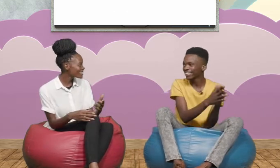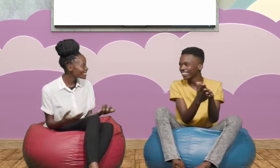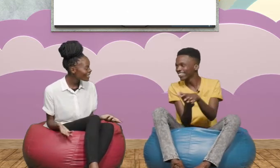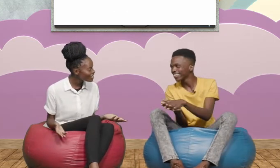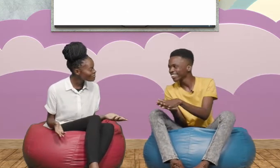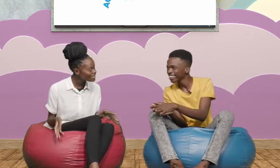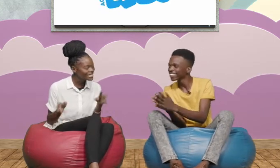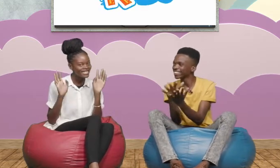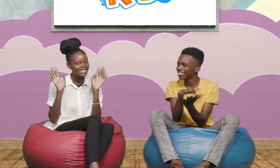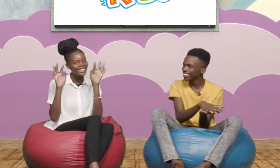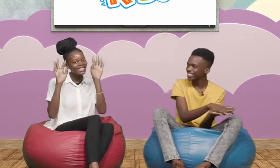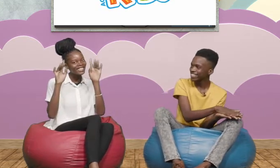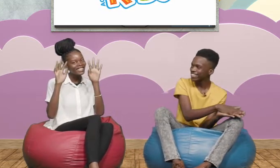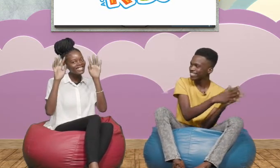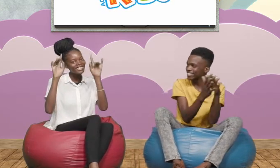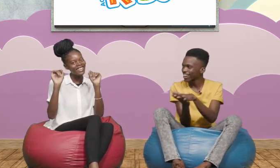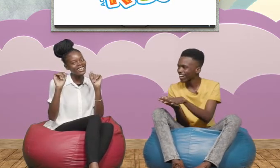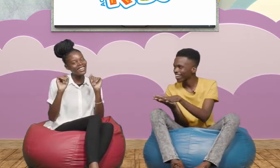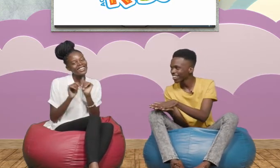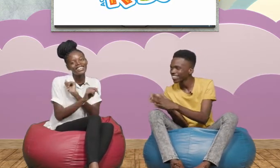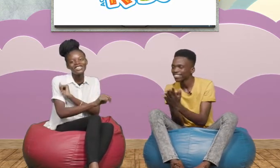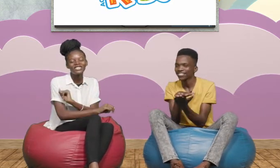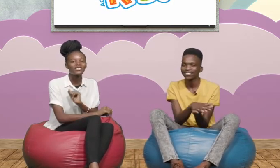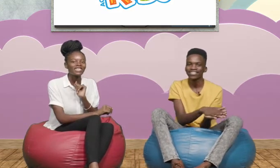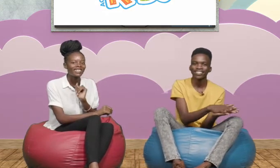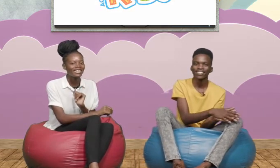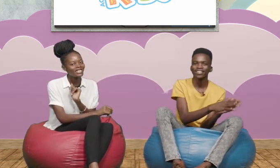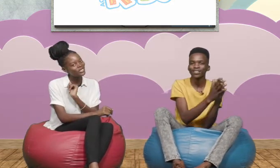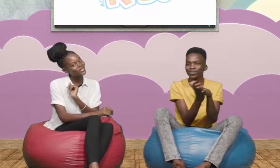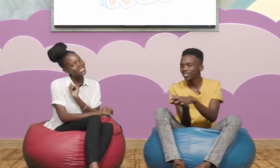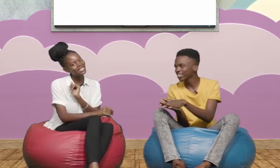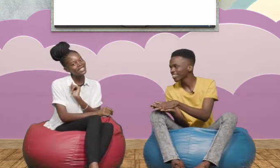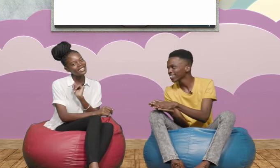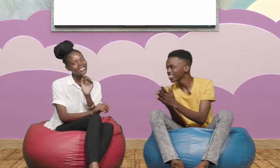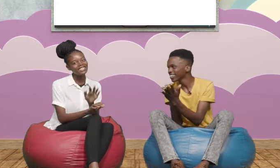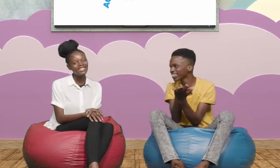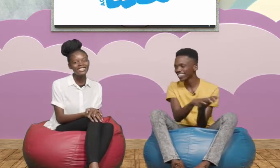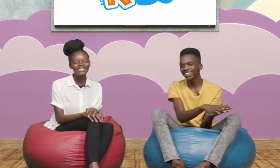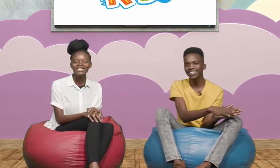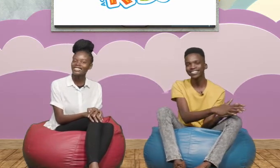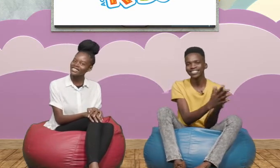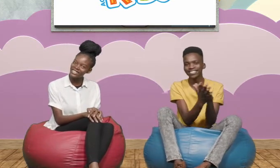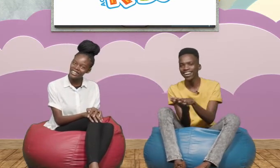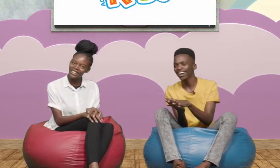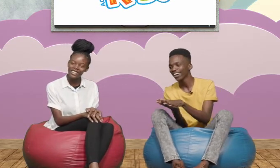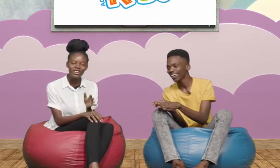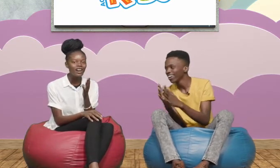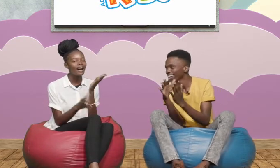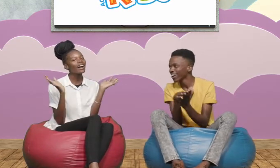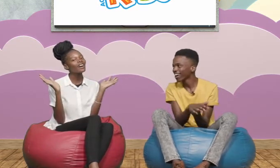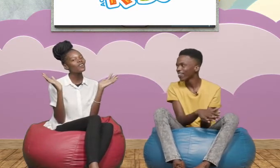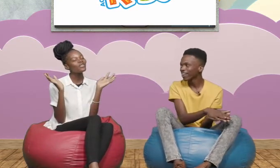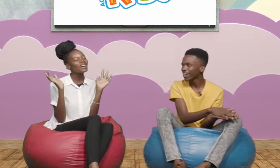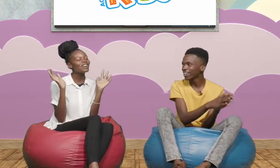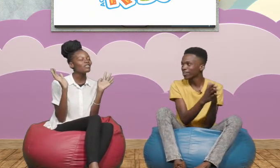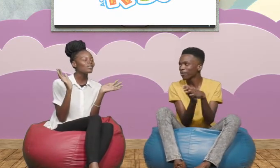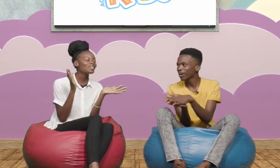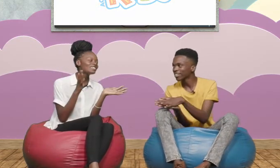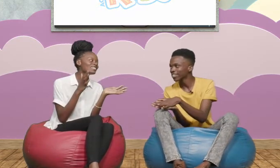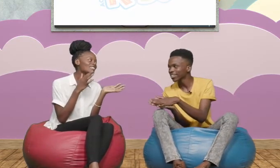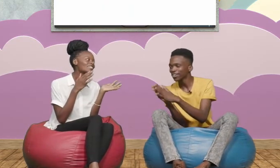a diamond in the sky. Twinkle, twinkle, little star, how